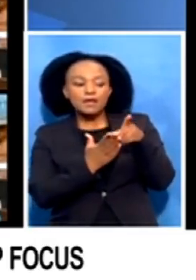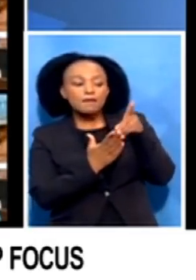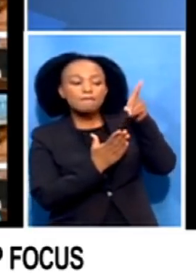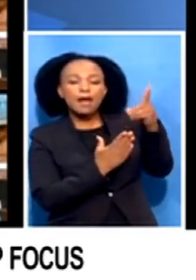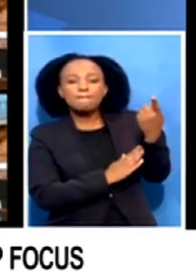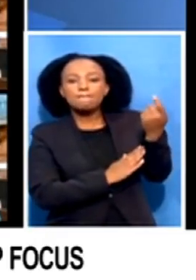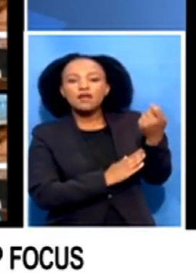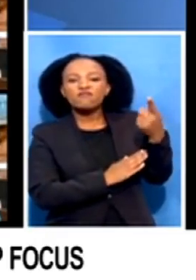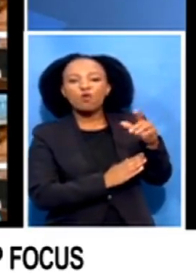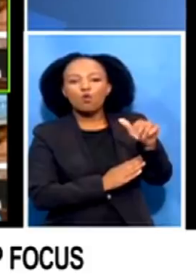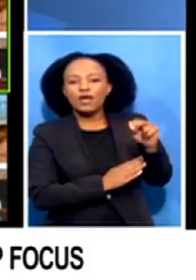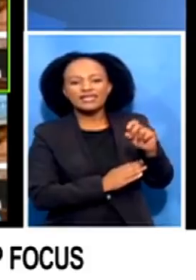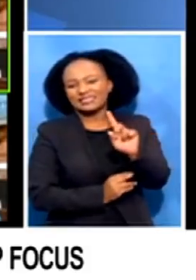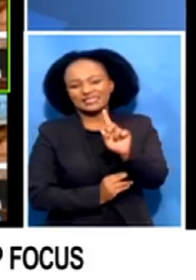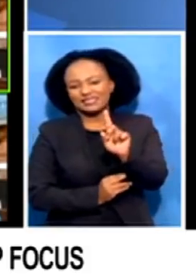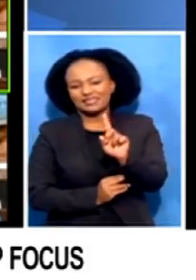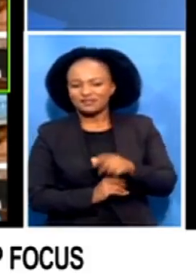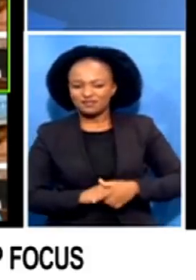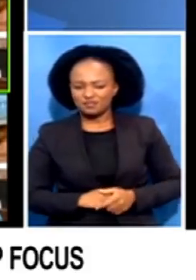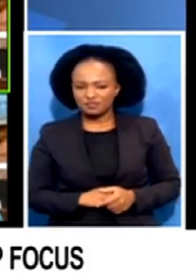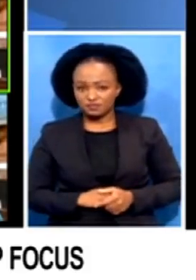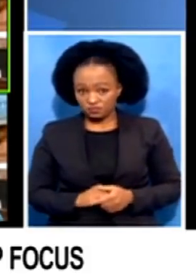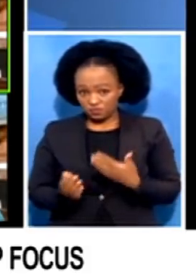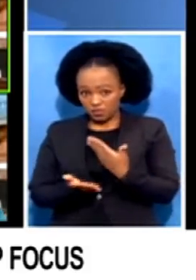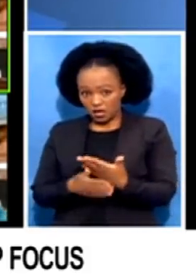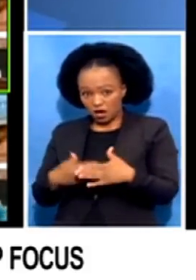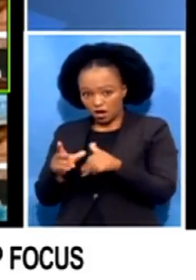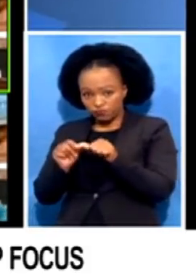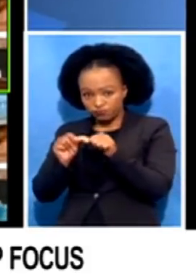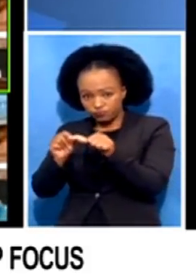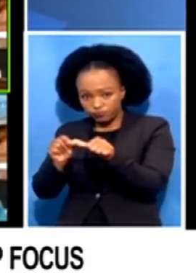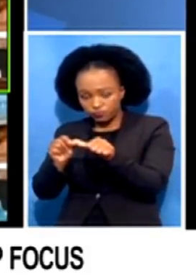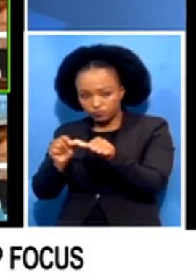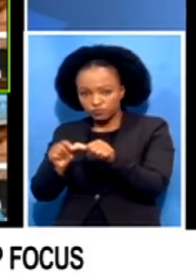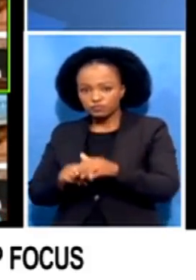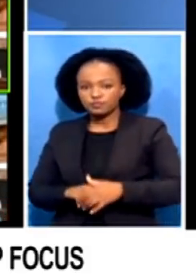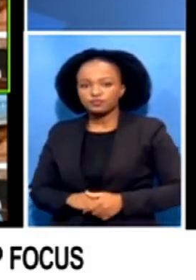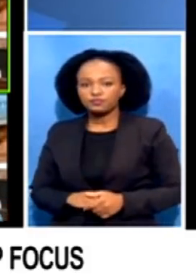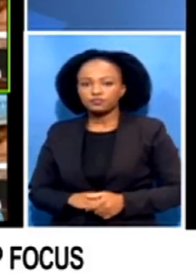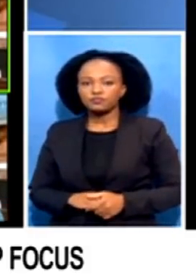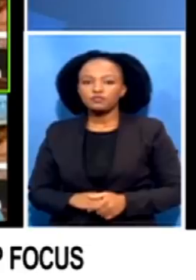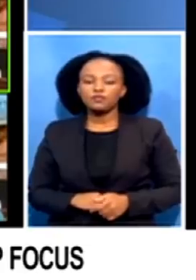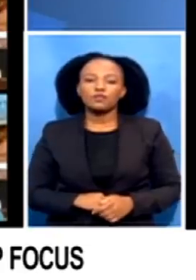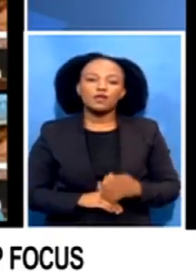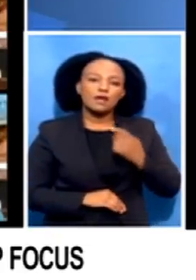May I proceed to the audio? Mr. Skakane, I'm sorry, Mr. Skakane. Yes,